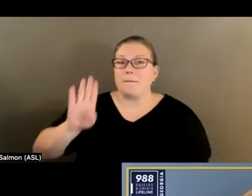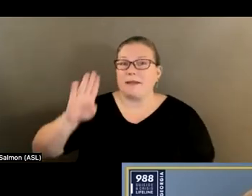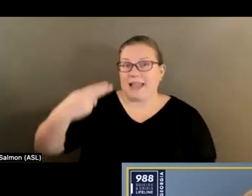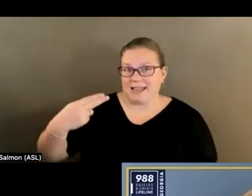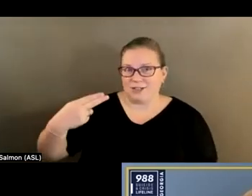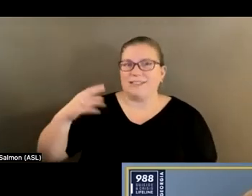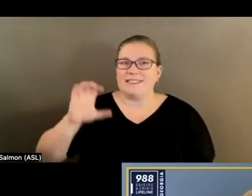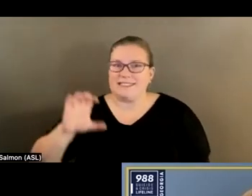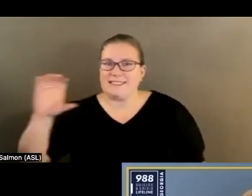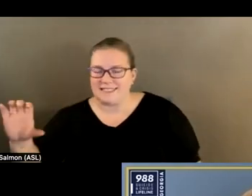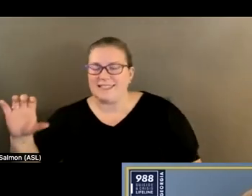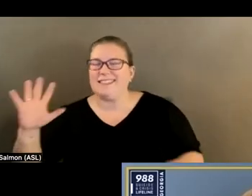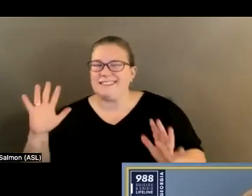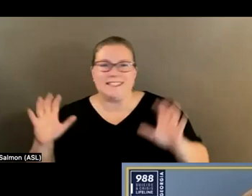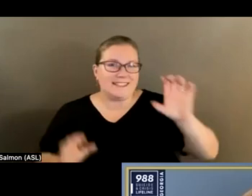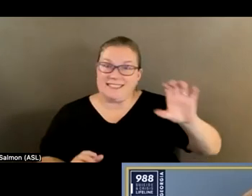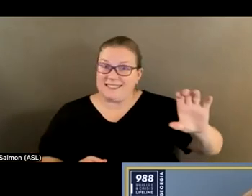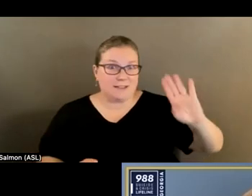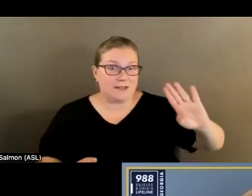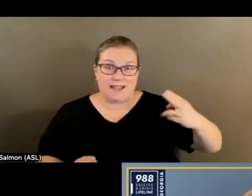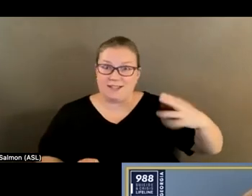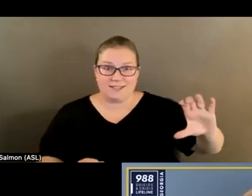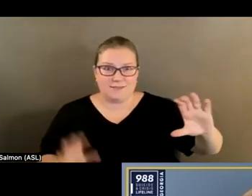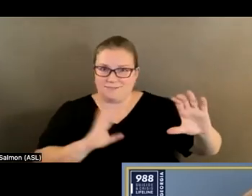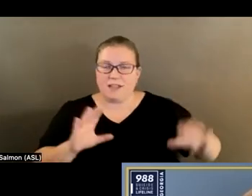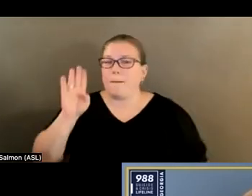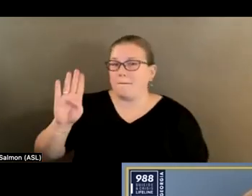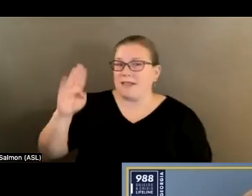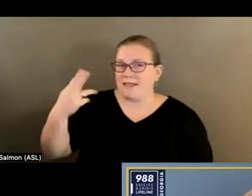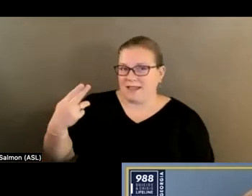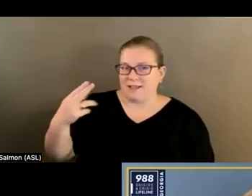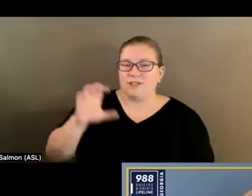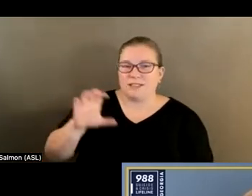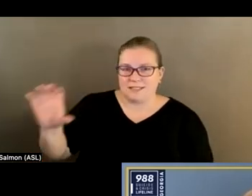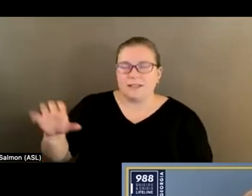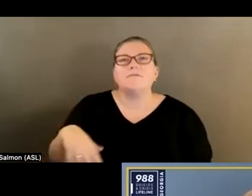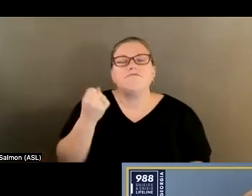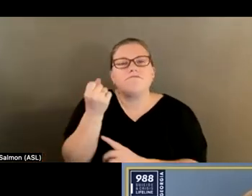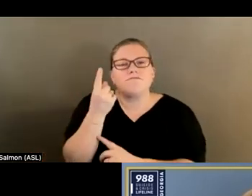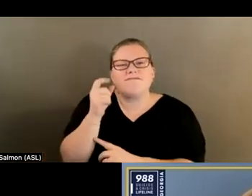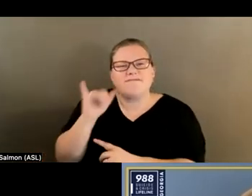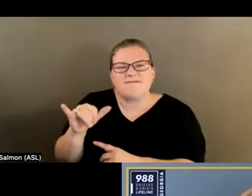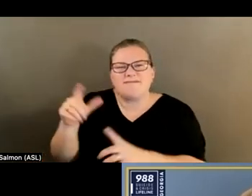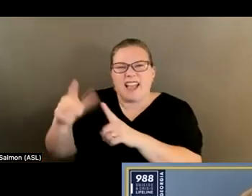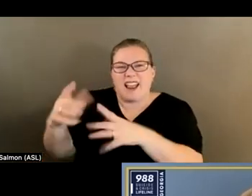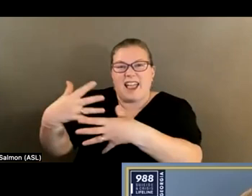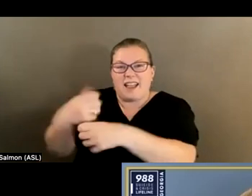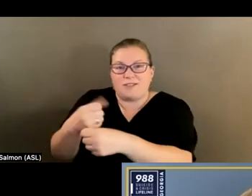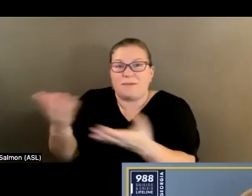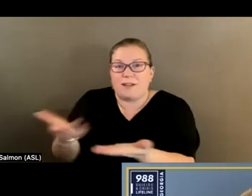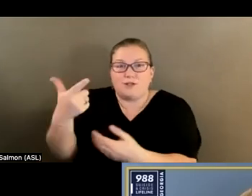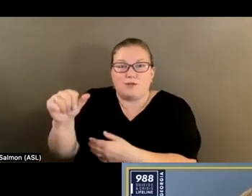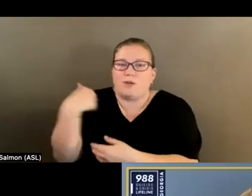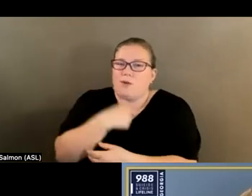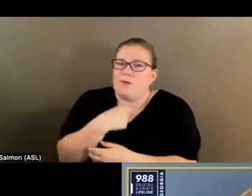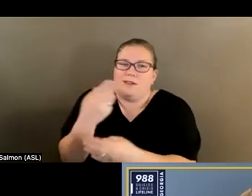BHCC. And we understand that it is an acronym in Georgia that we have used for